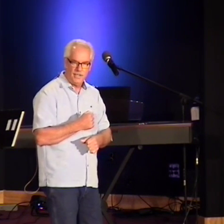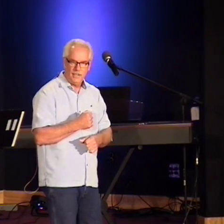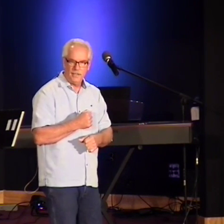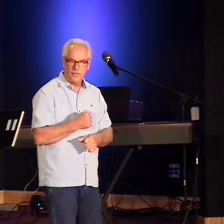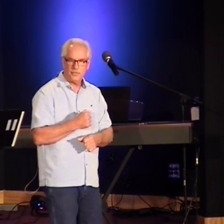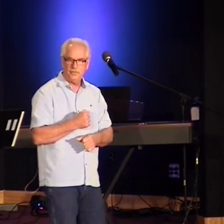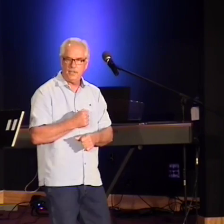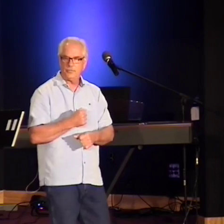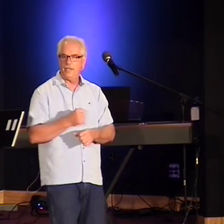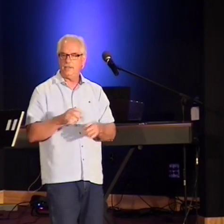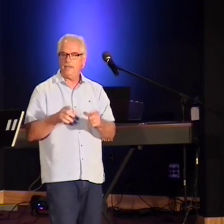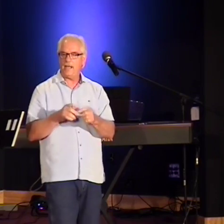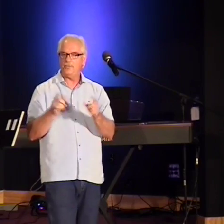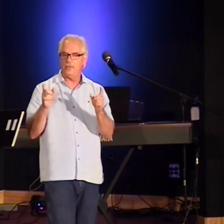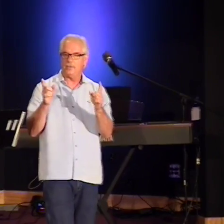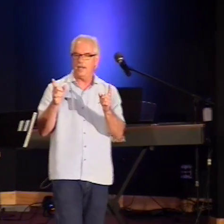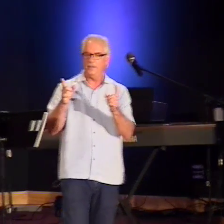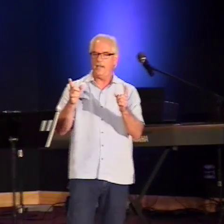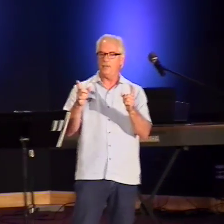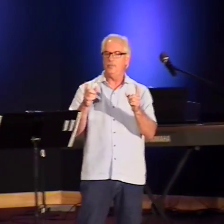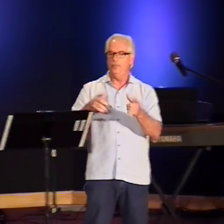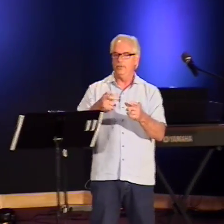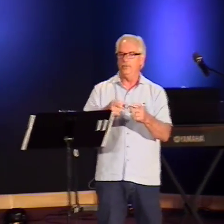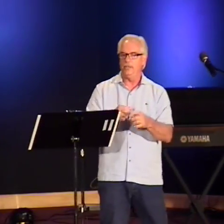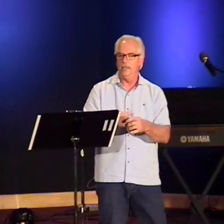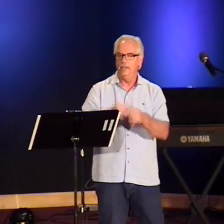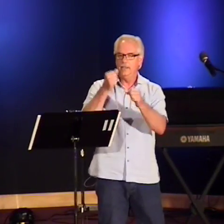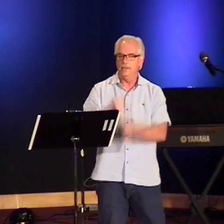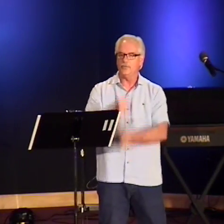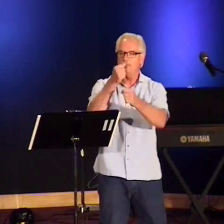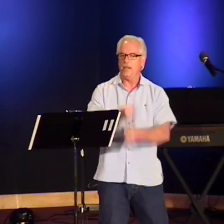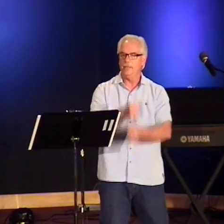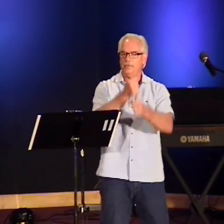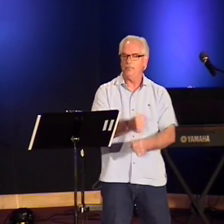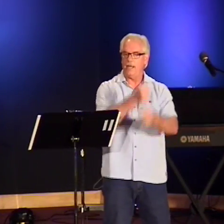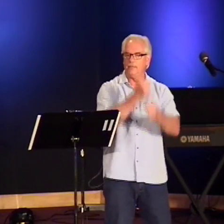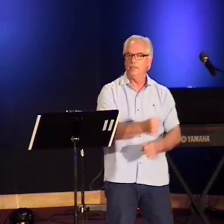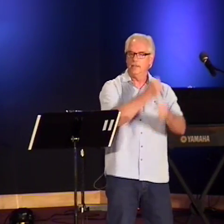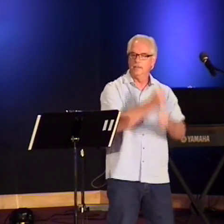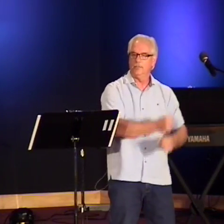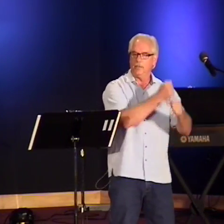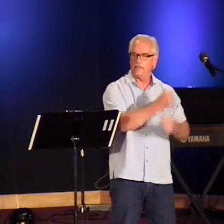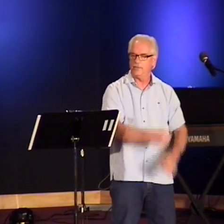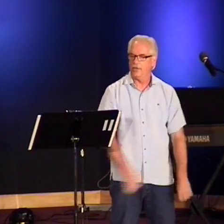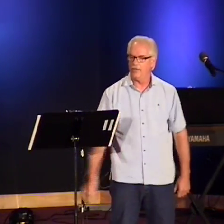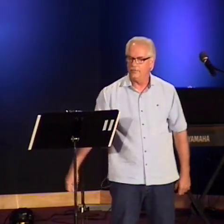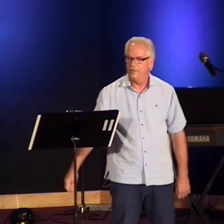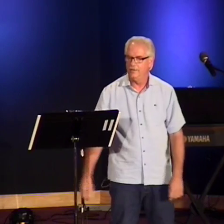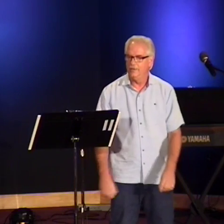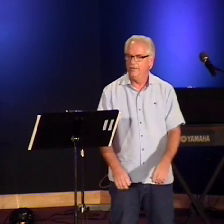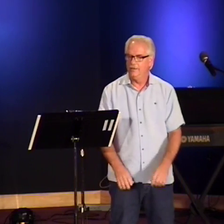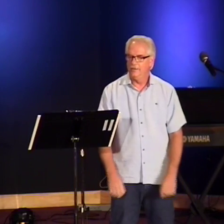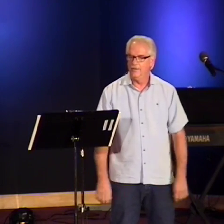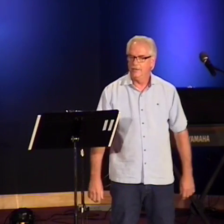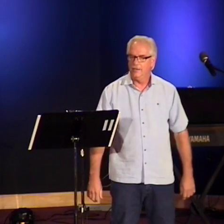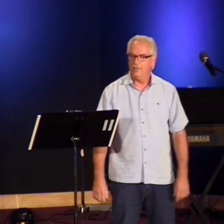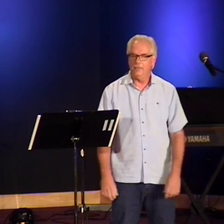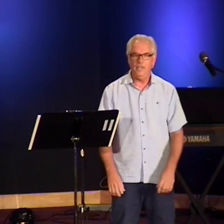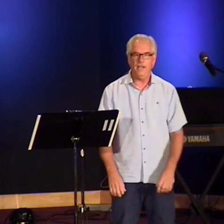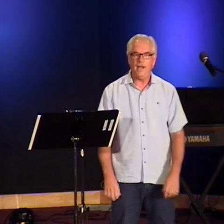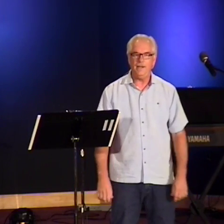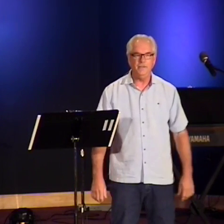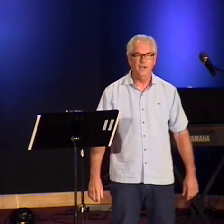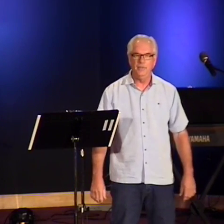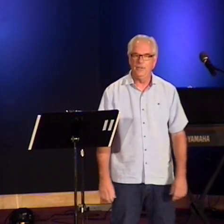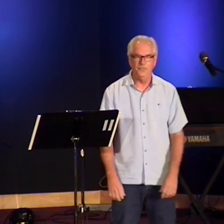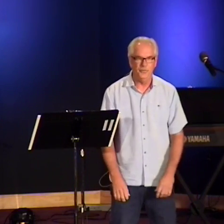cans. And also, they were taking caps. You know, the line of caps you put in a little gun. And they were smacking them with the bat, and they were blasting off. I'm like,